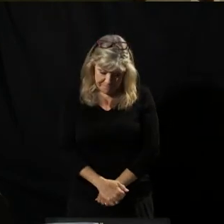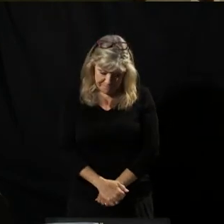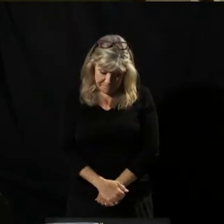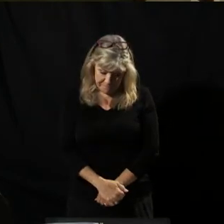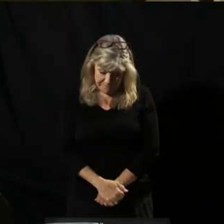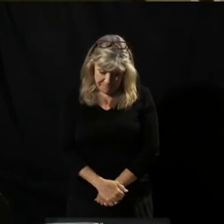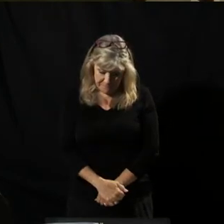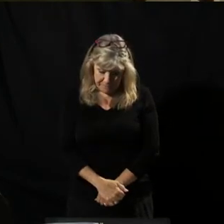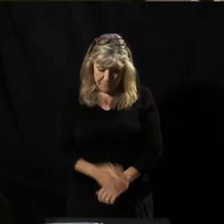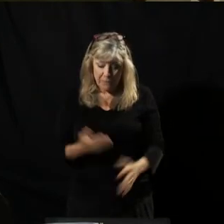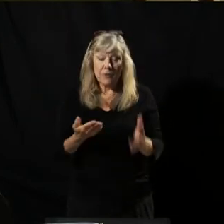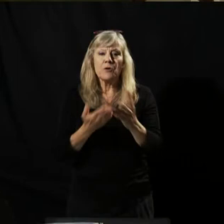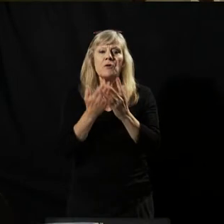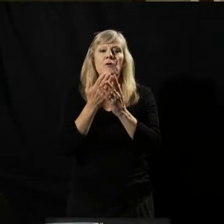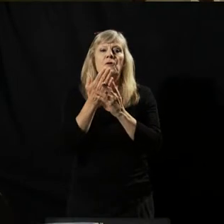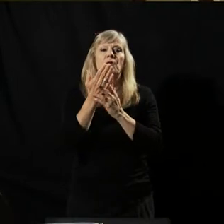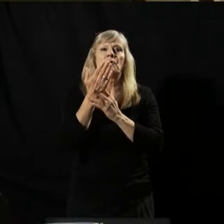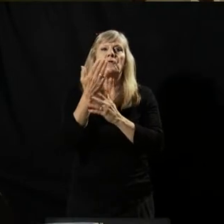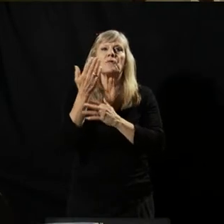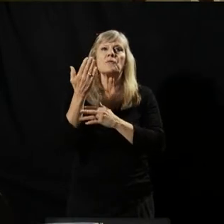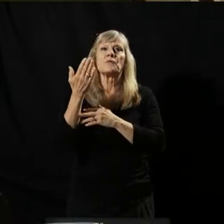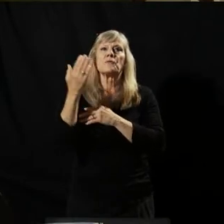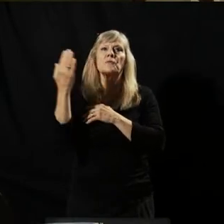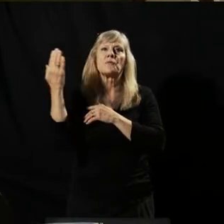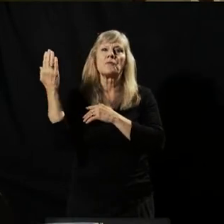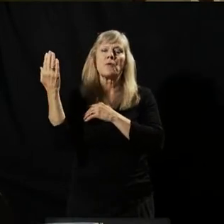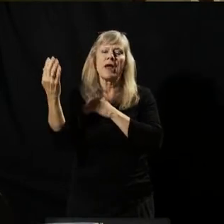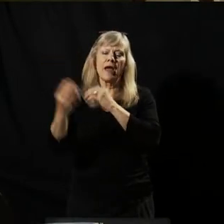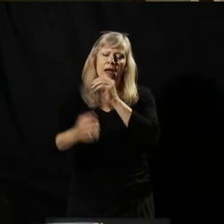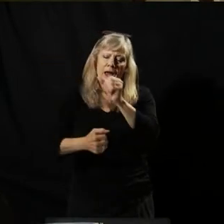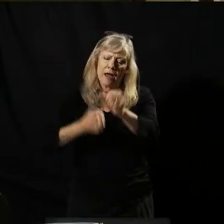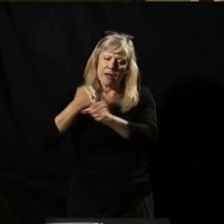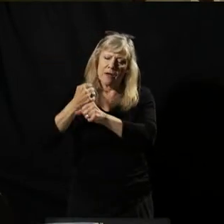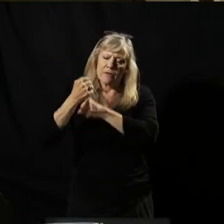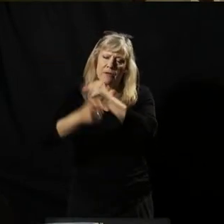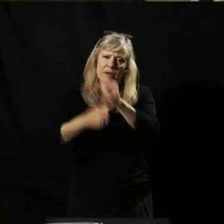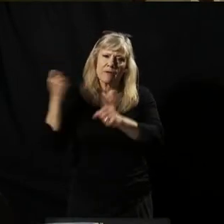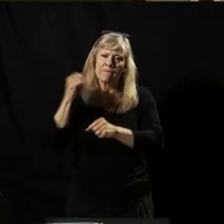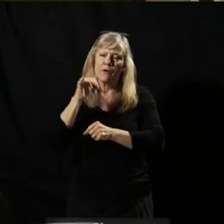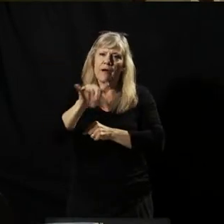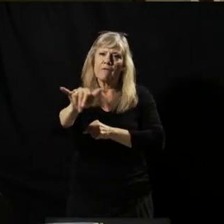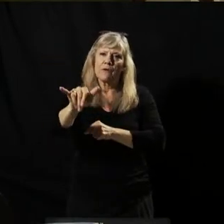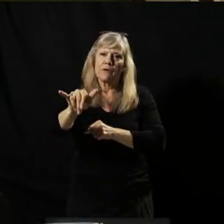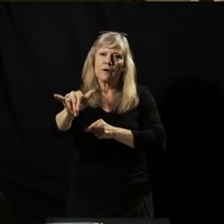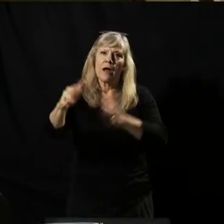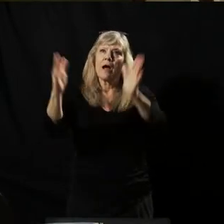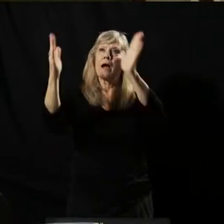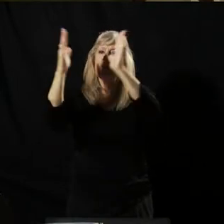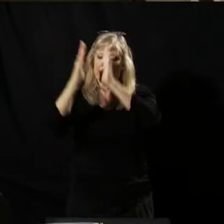through every age and forever. Amen.